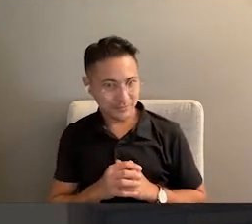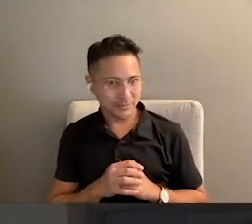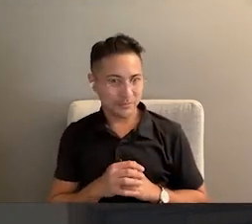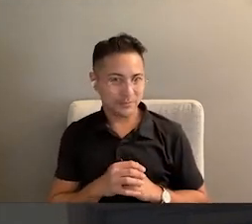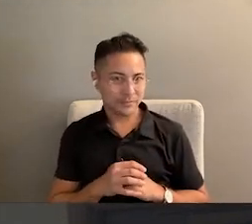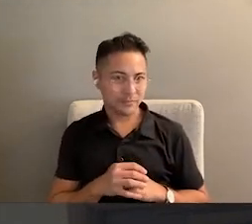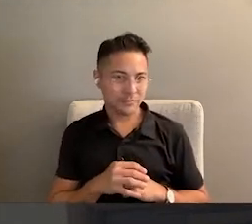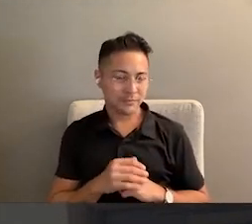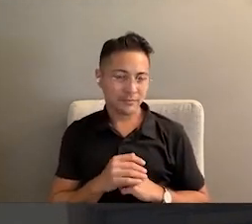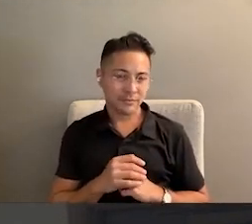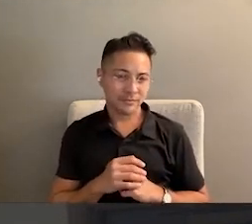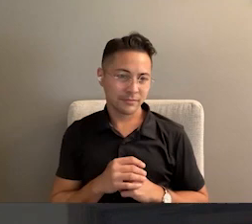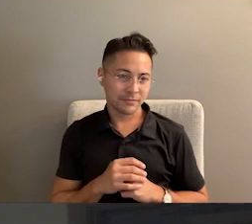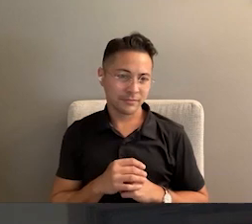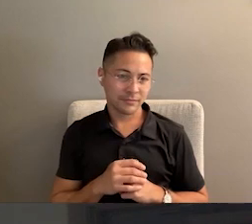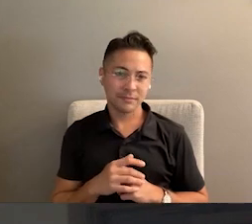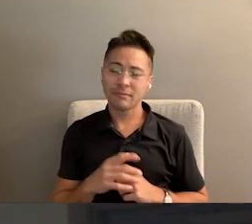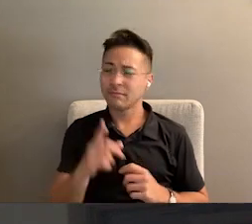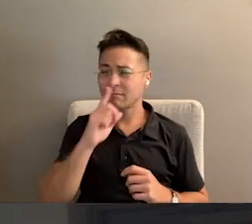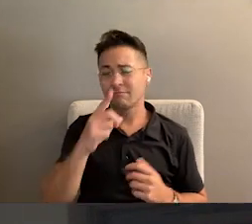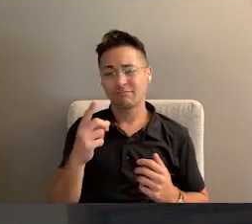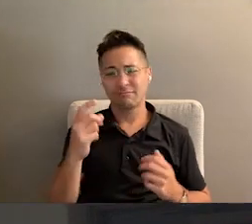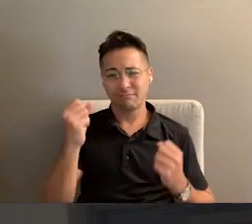lives. I bet you didn't know that.